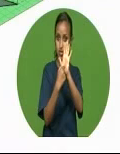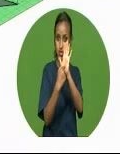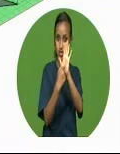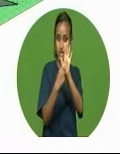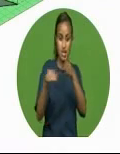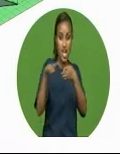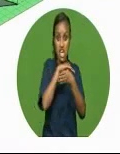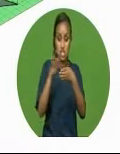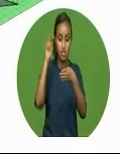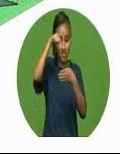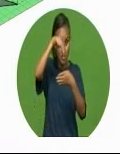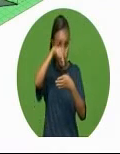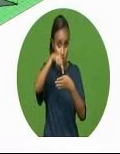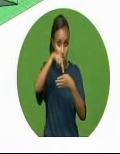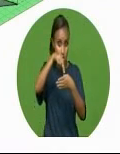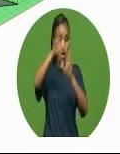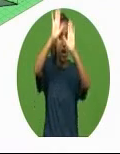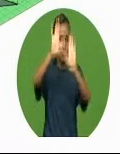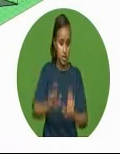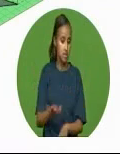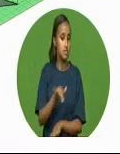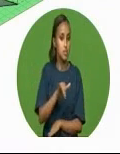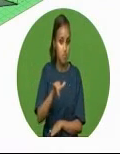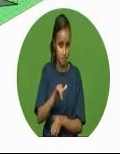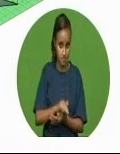view and the edge view of the plane as well.